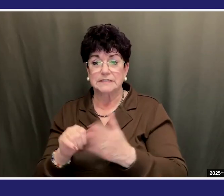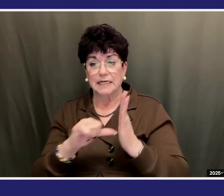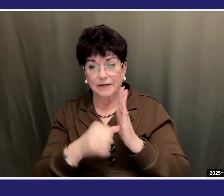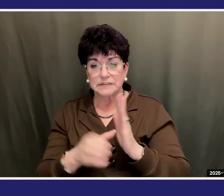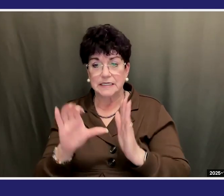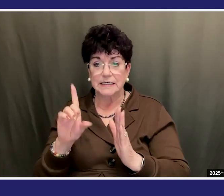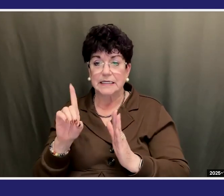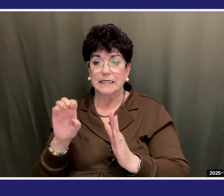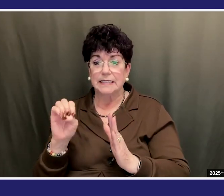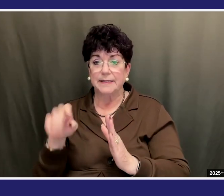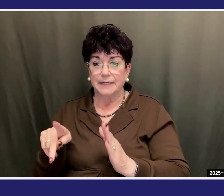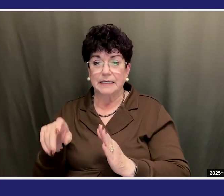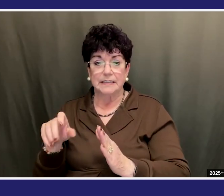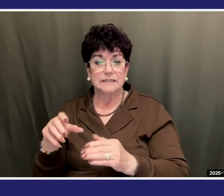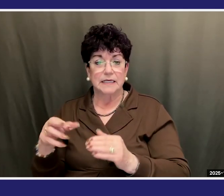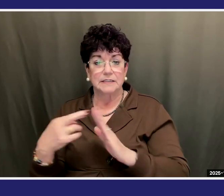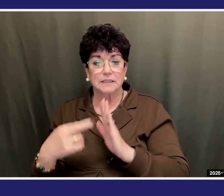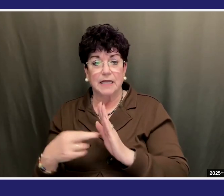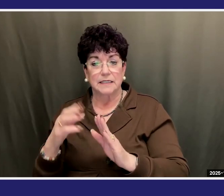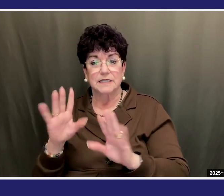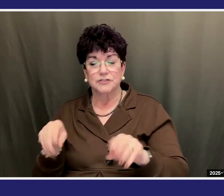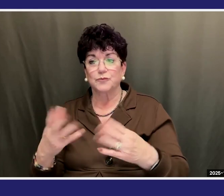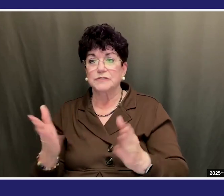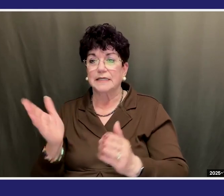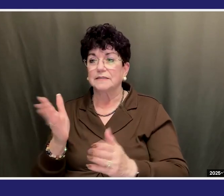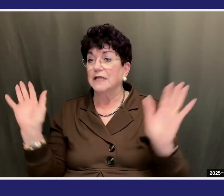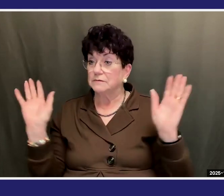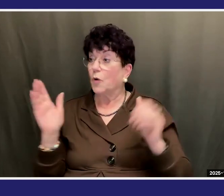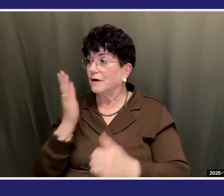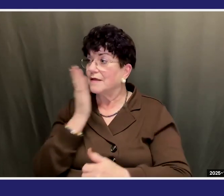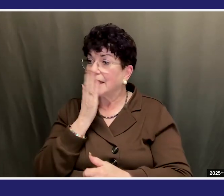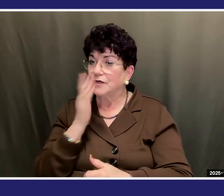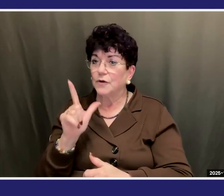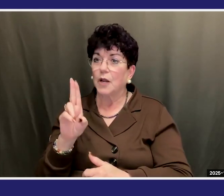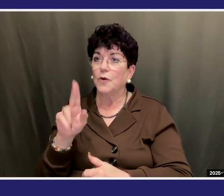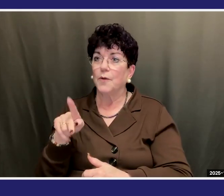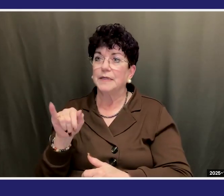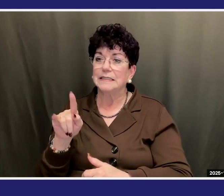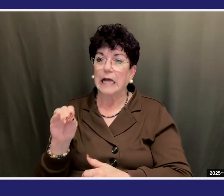were presented. Thank you. All right. Thank you, Lupita.